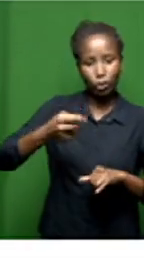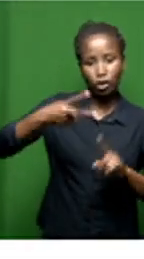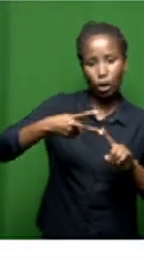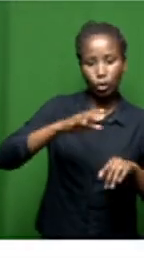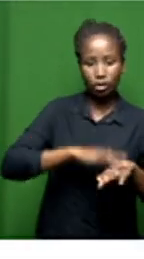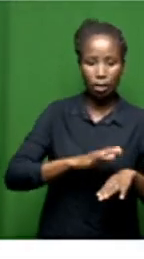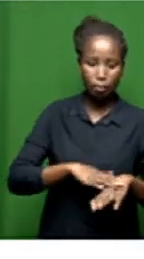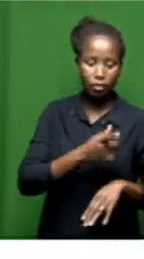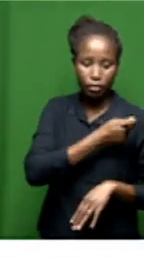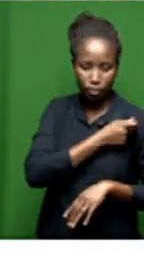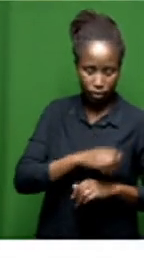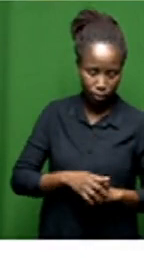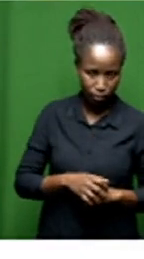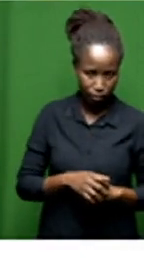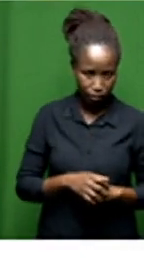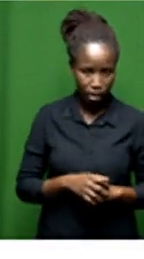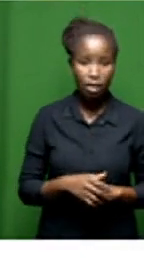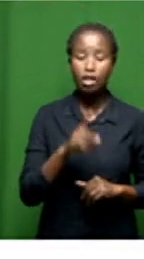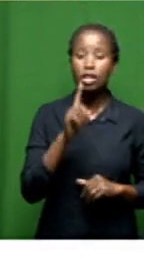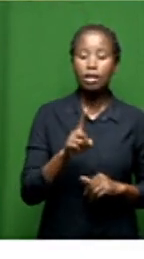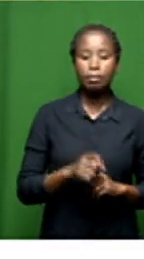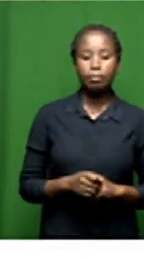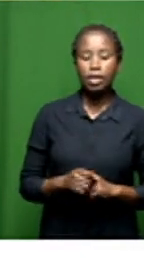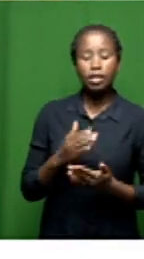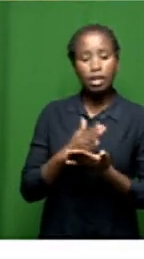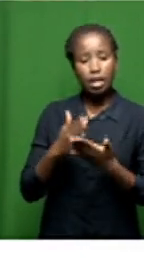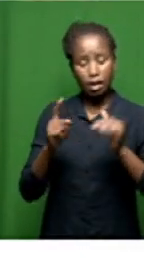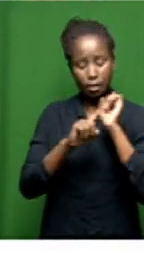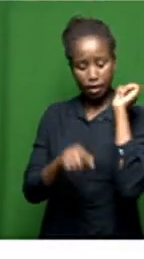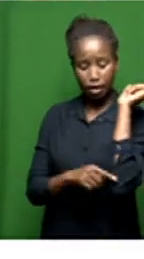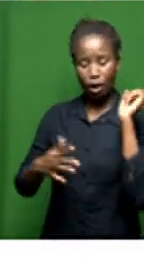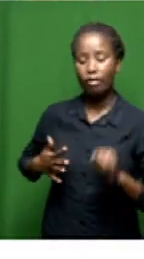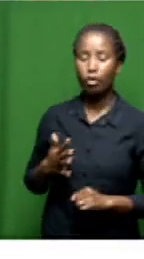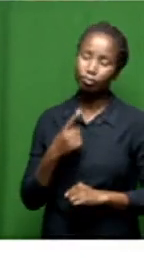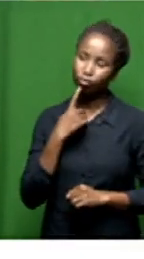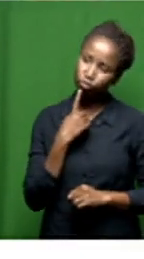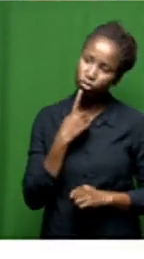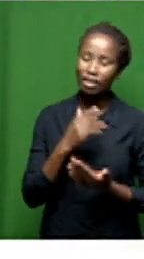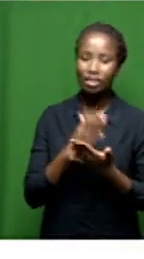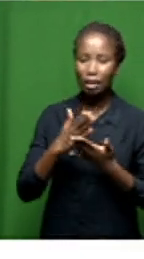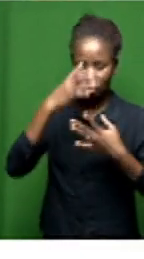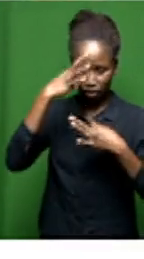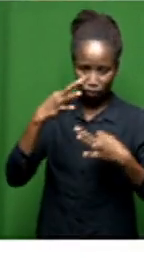middle 1/3 and the last 1/3. The last 1/3 is the one which has made their decision and they're